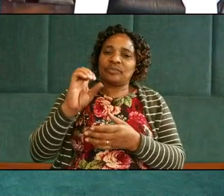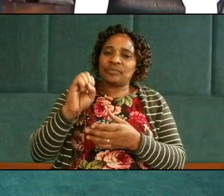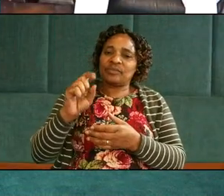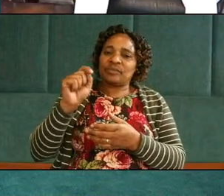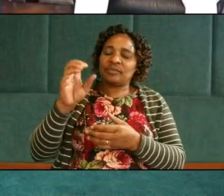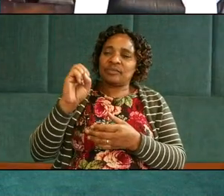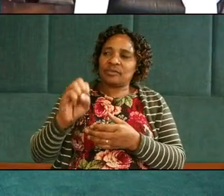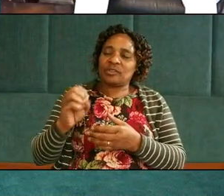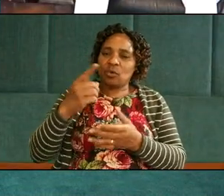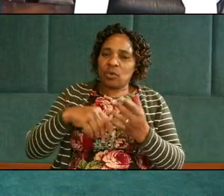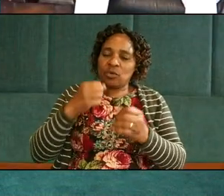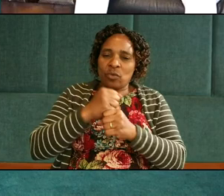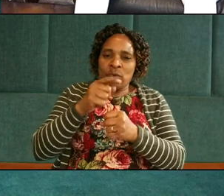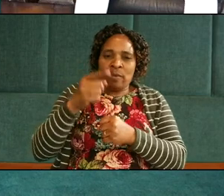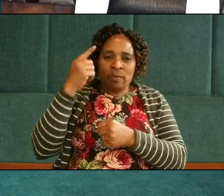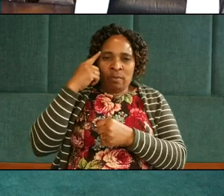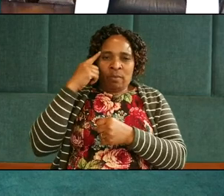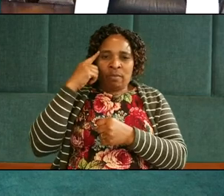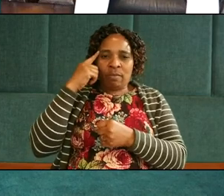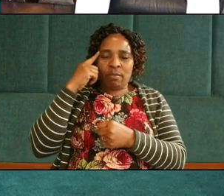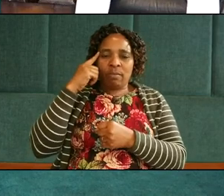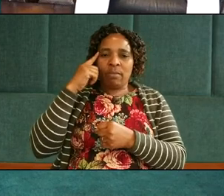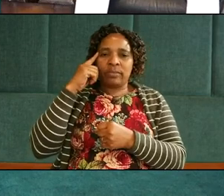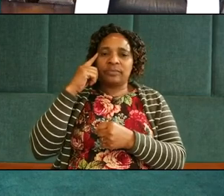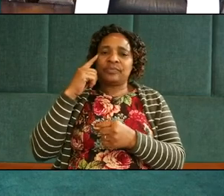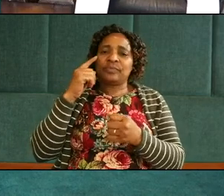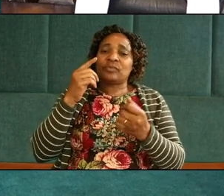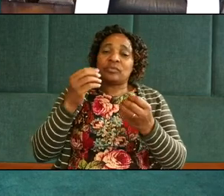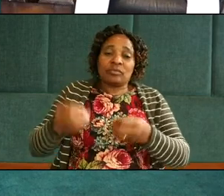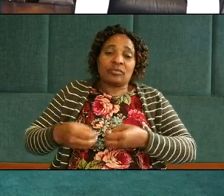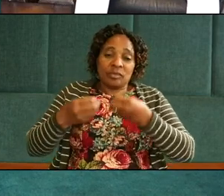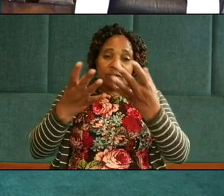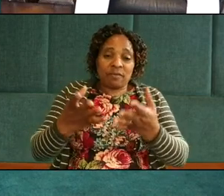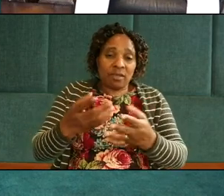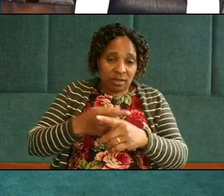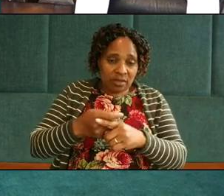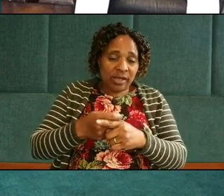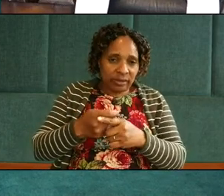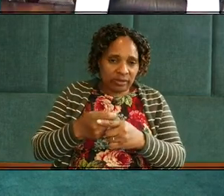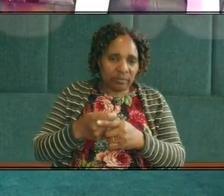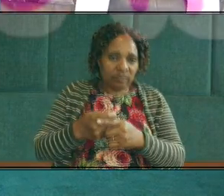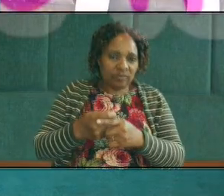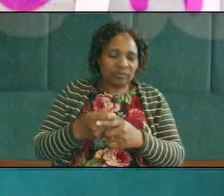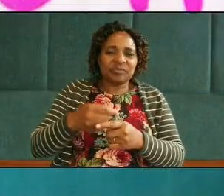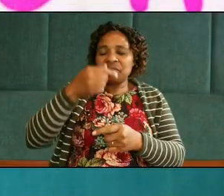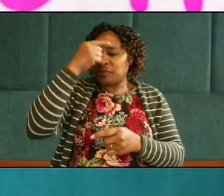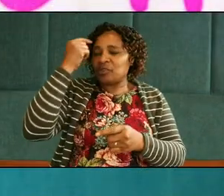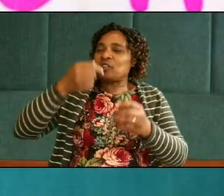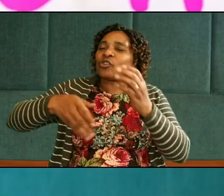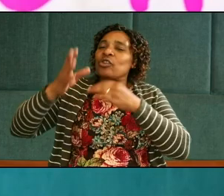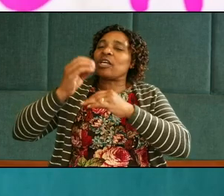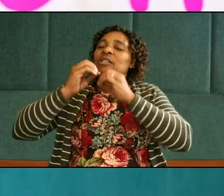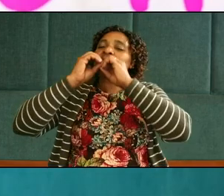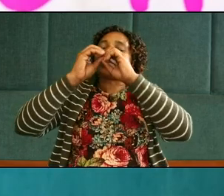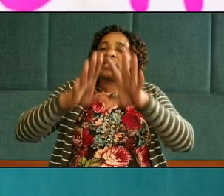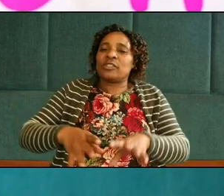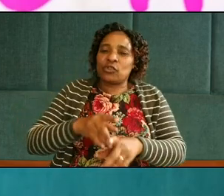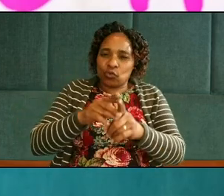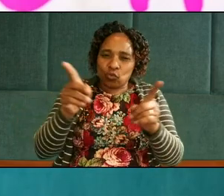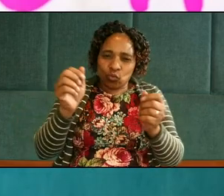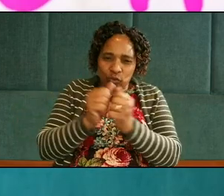think? Mm. I think, you're giving tithe because God has blessed you with